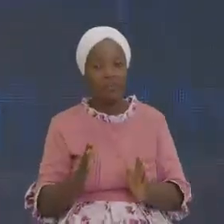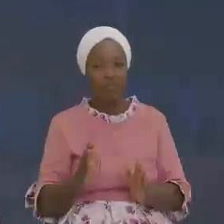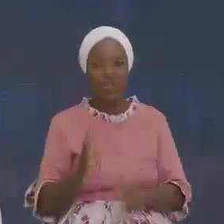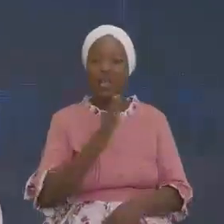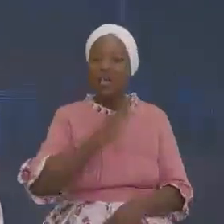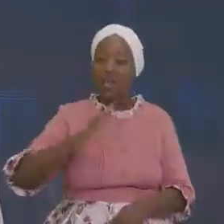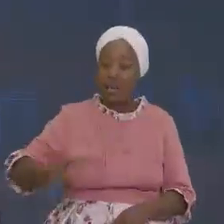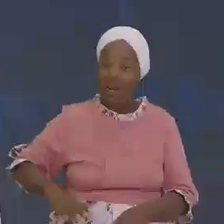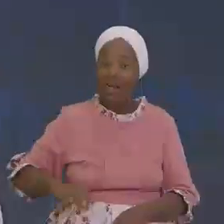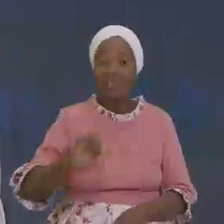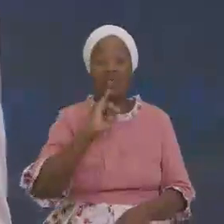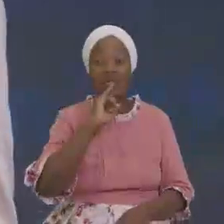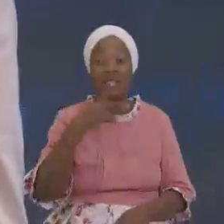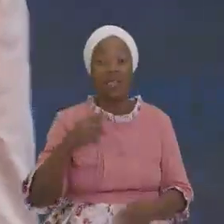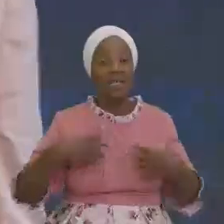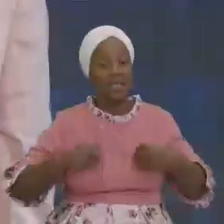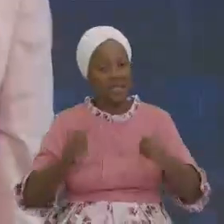Christ is the healer.